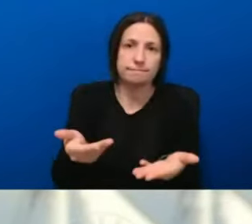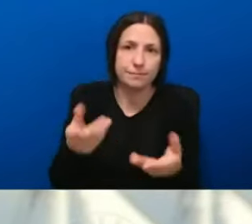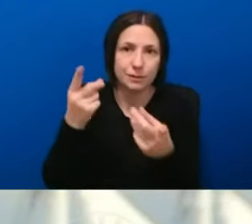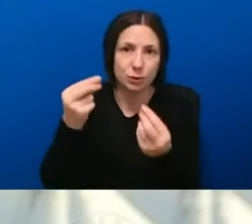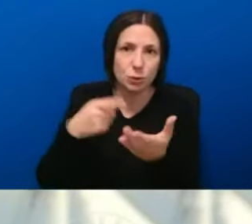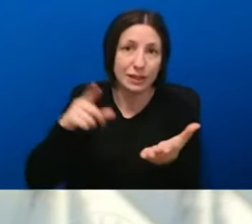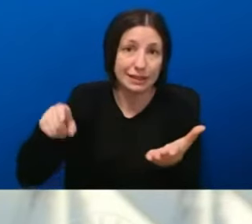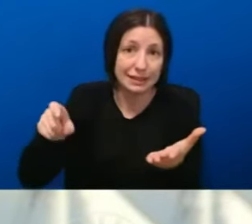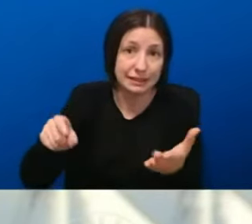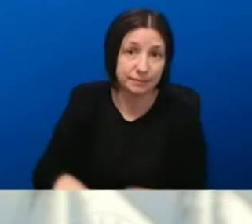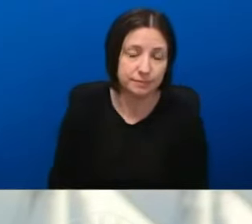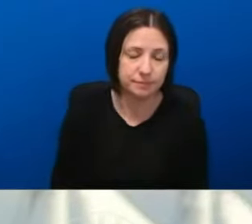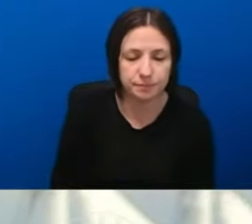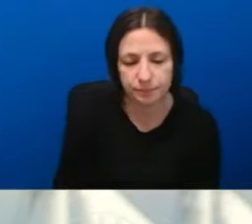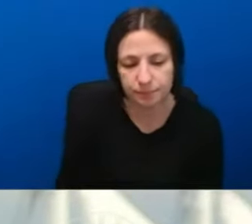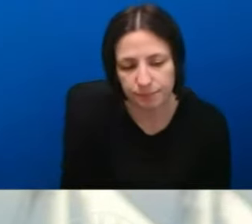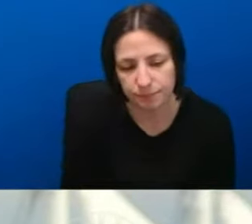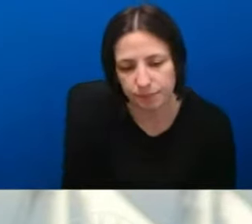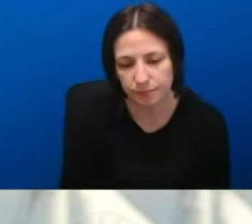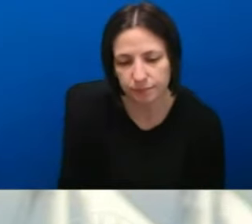Andrew, do you have a follow-up?